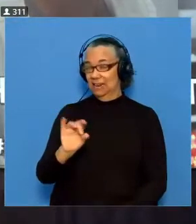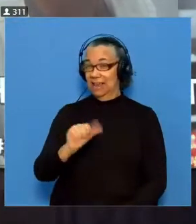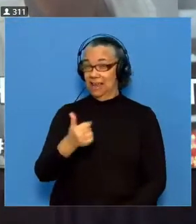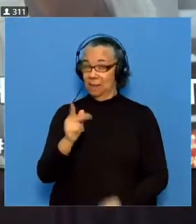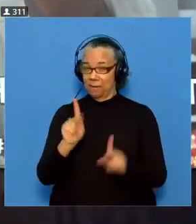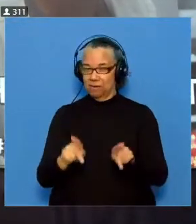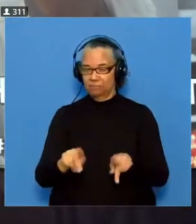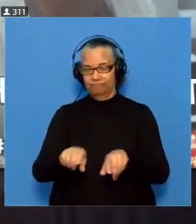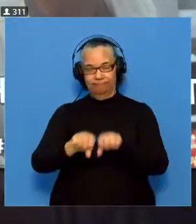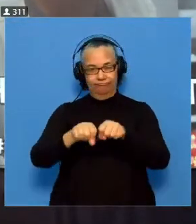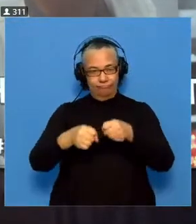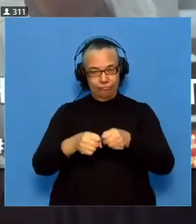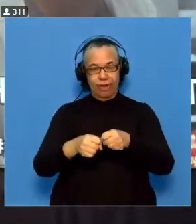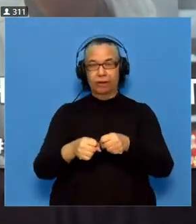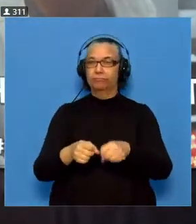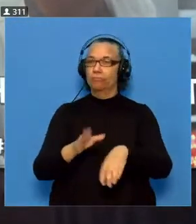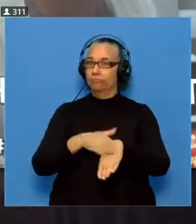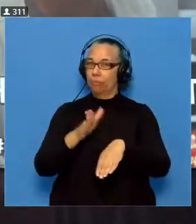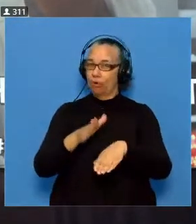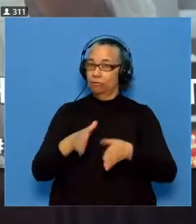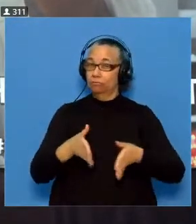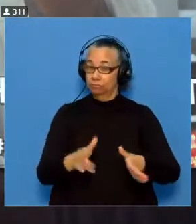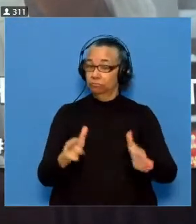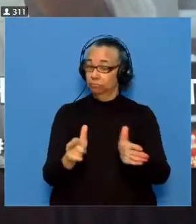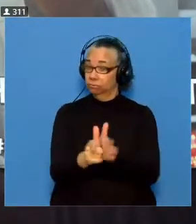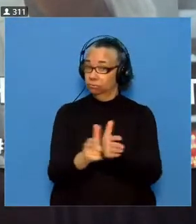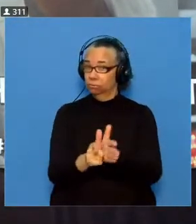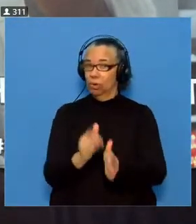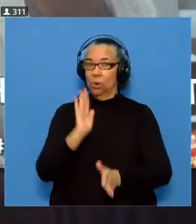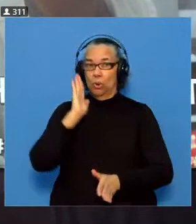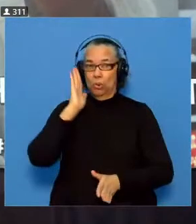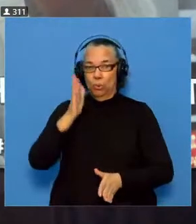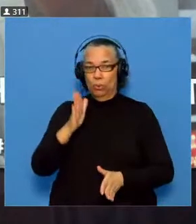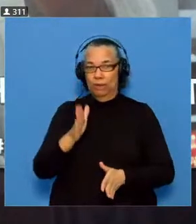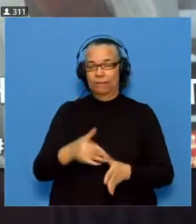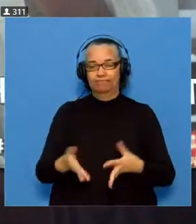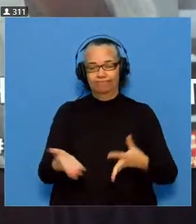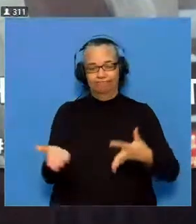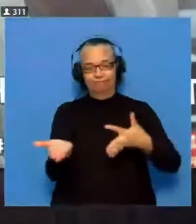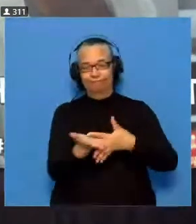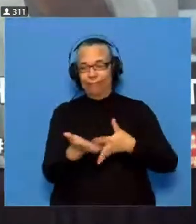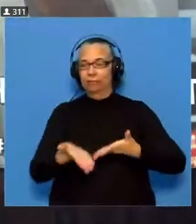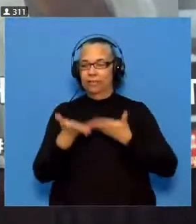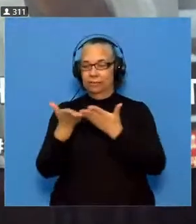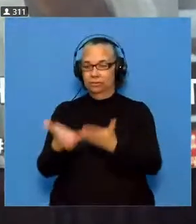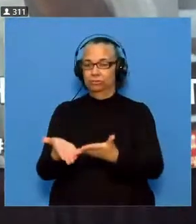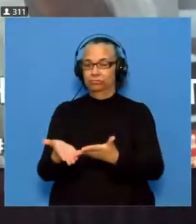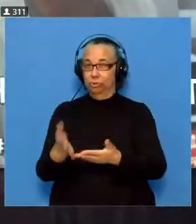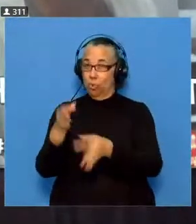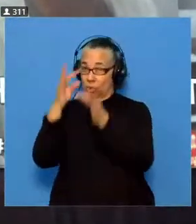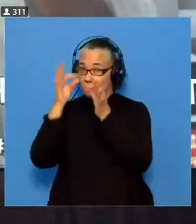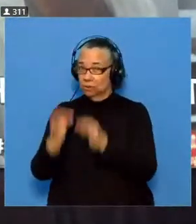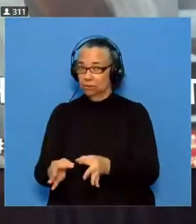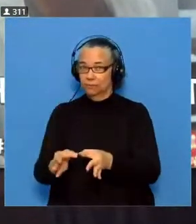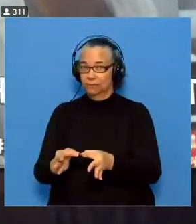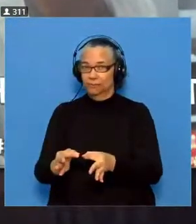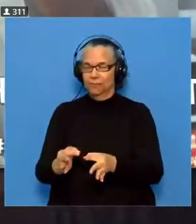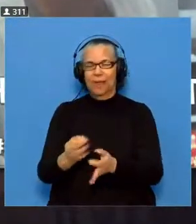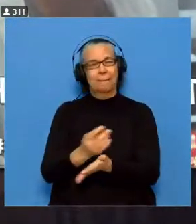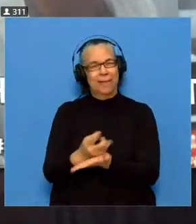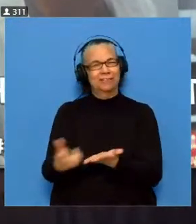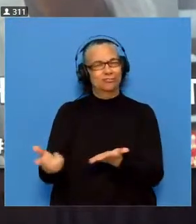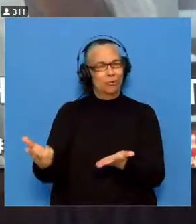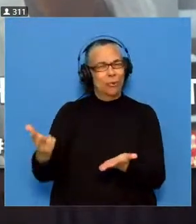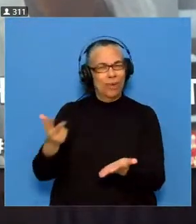in breach of the curfew will have a file submitted to the Department of Public Prosecutions. During the past 3 weeks,